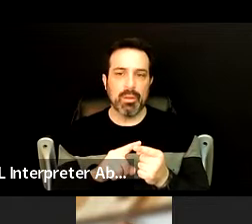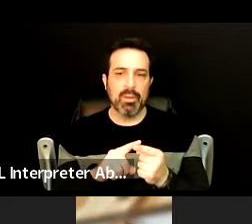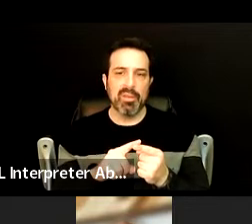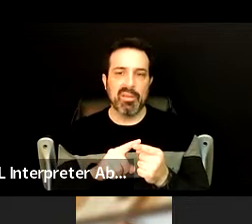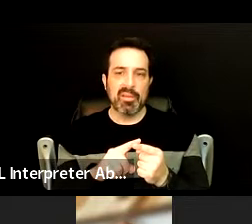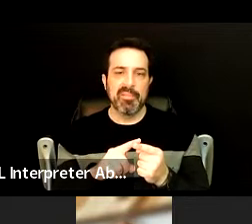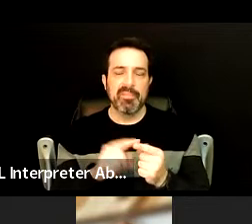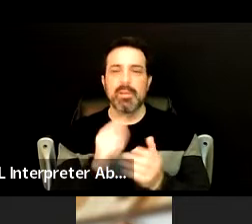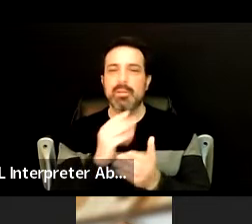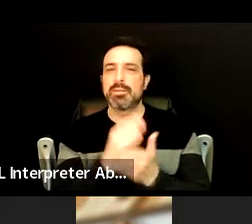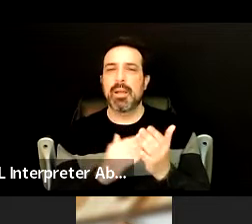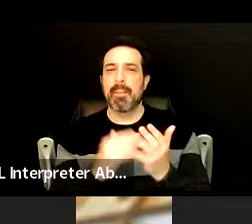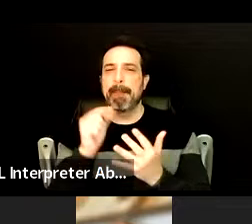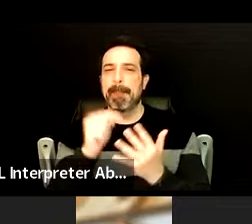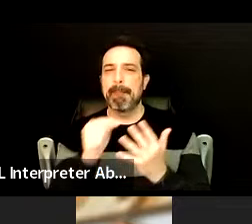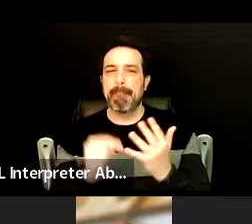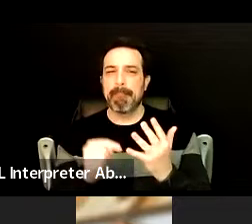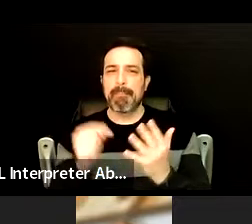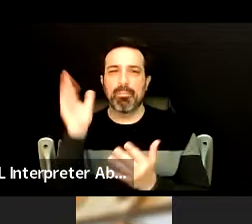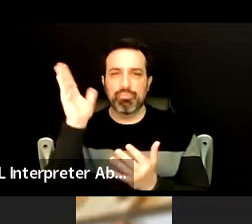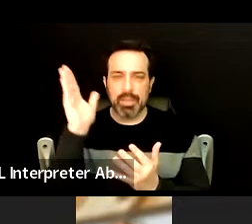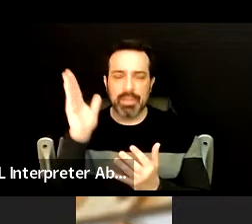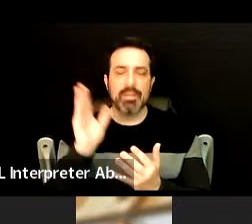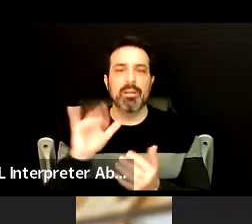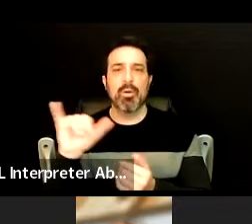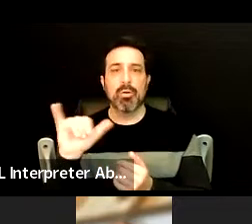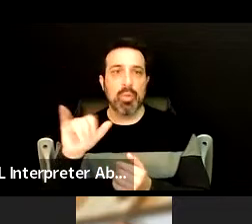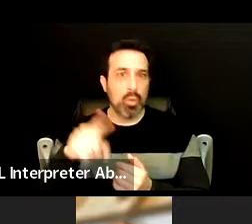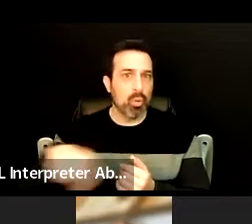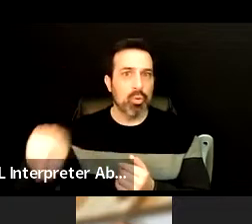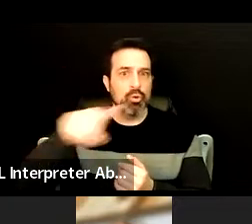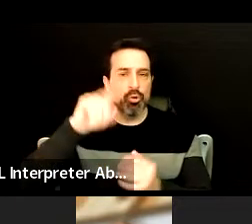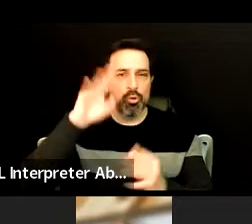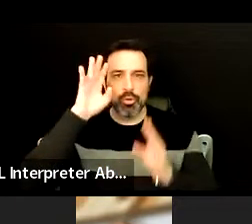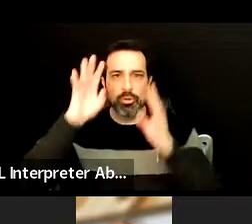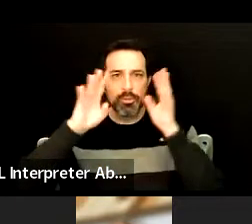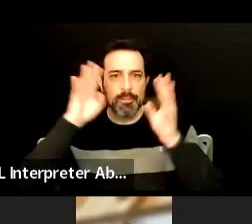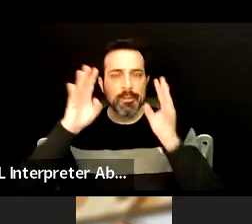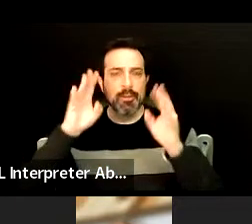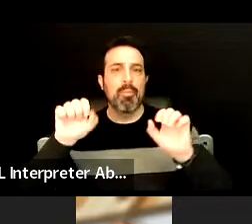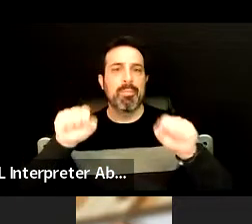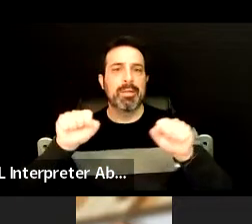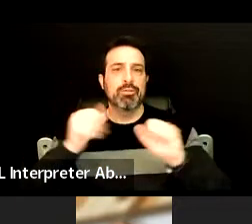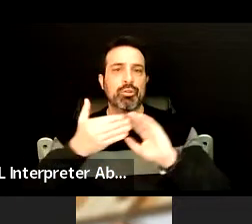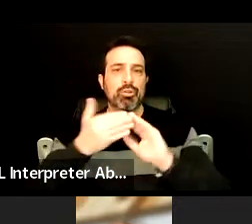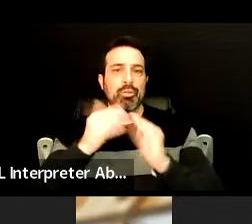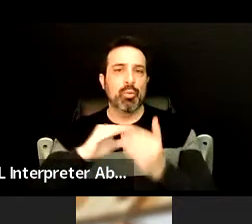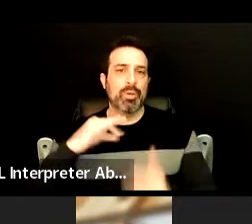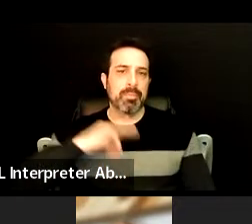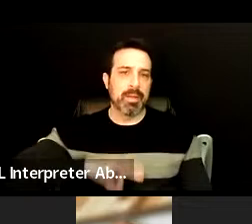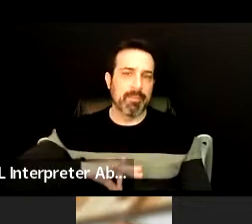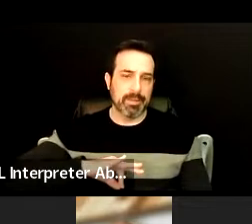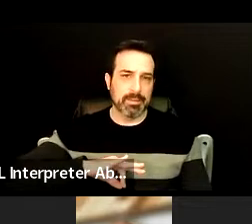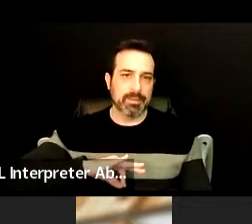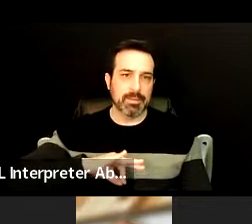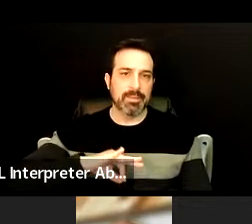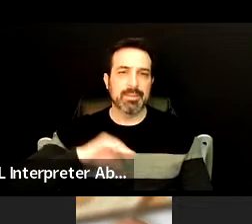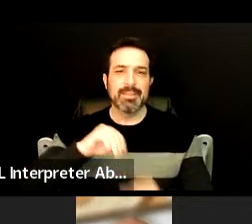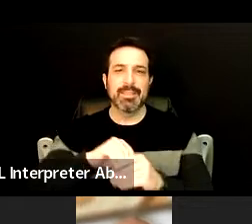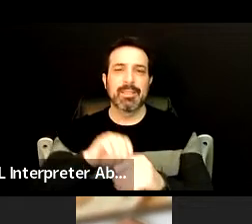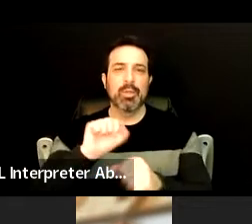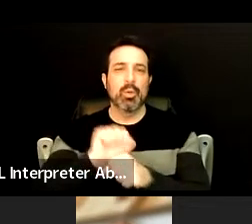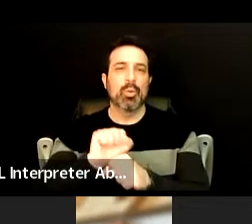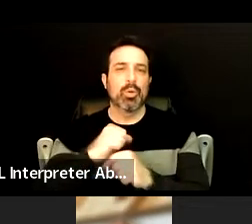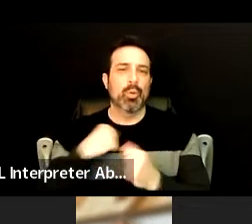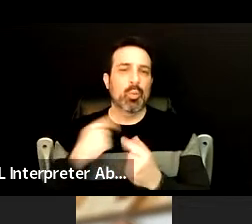some of what was both presented, but also that you all came up with as potential community benefits in the work we were